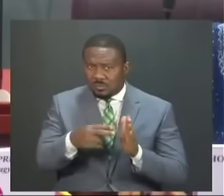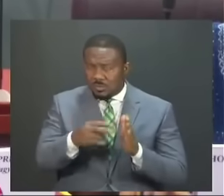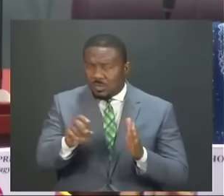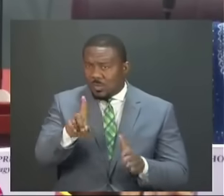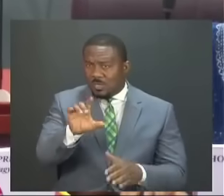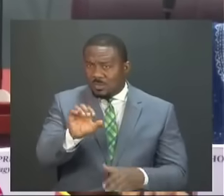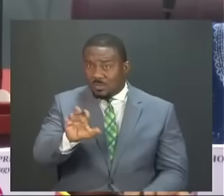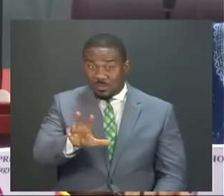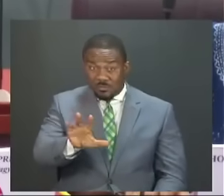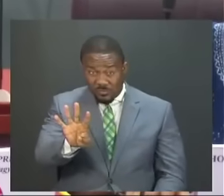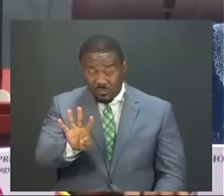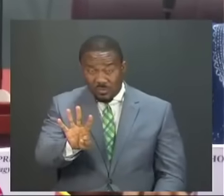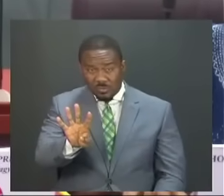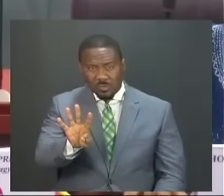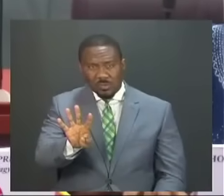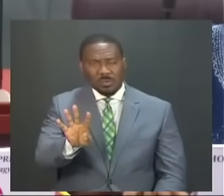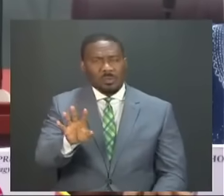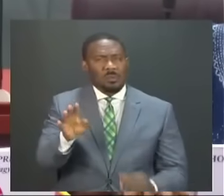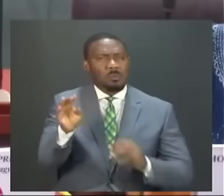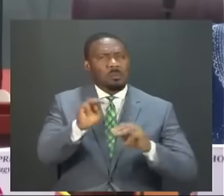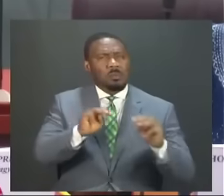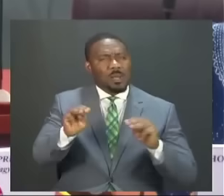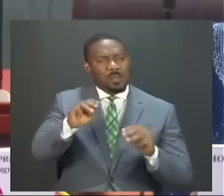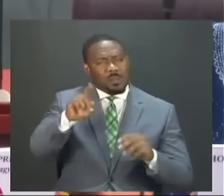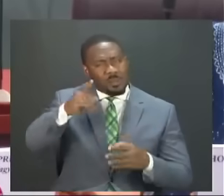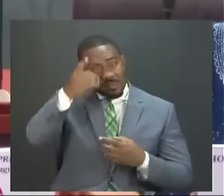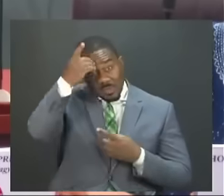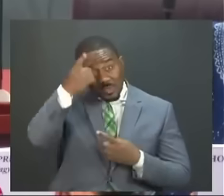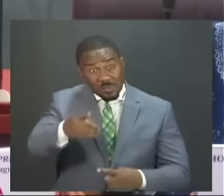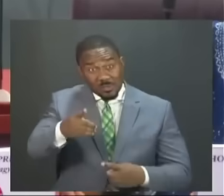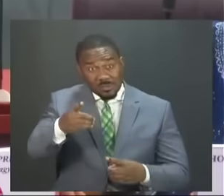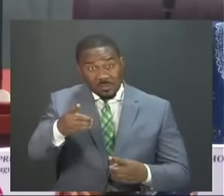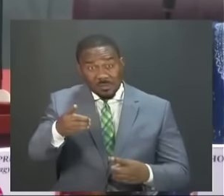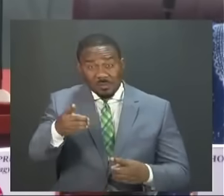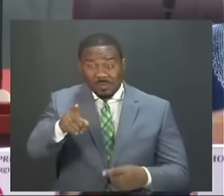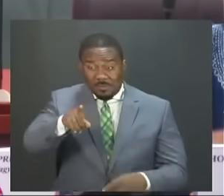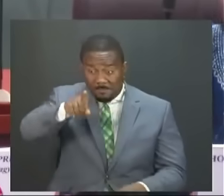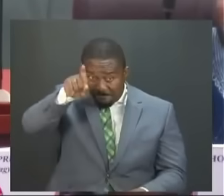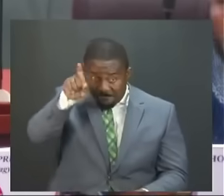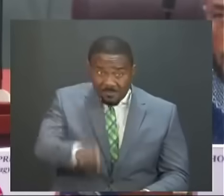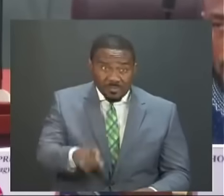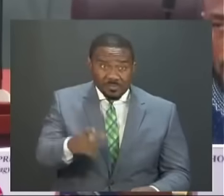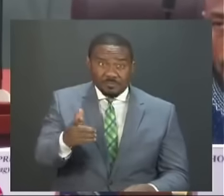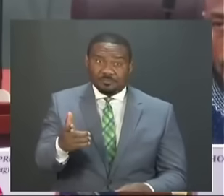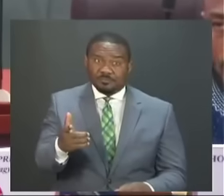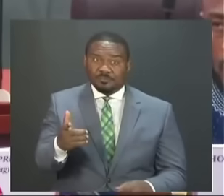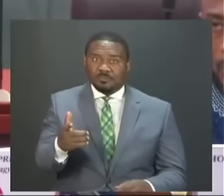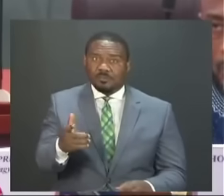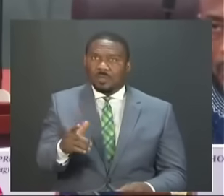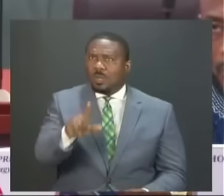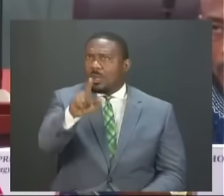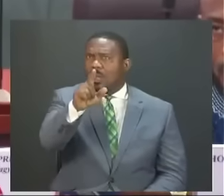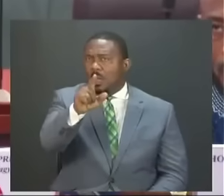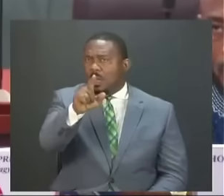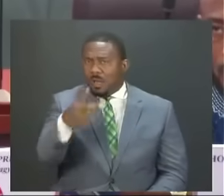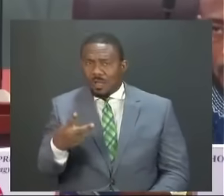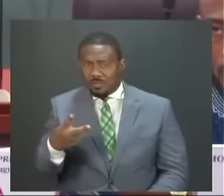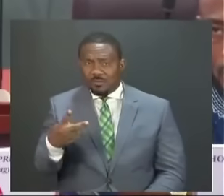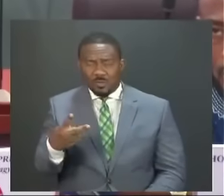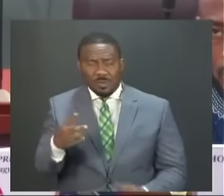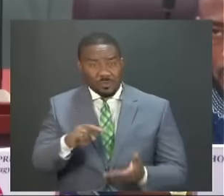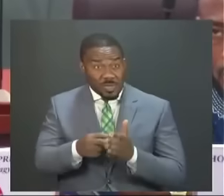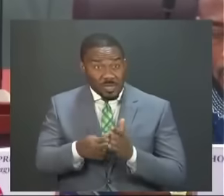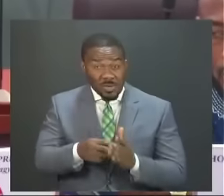104, that matters to be determined in this House must be at least half of our members, which is